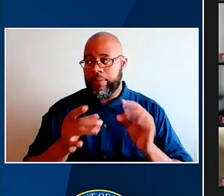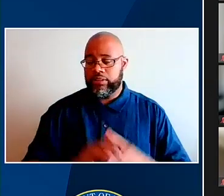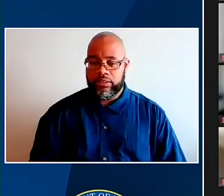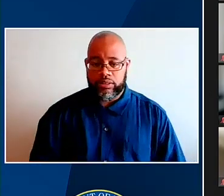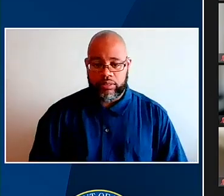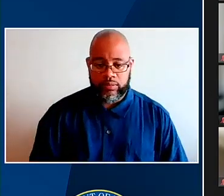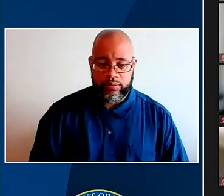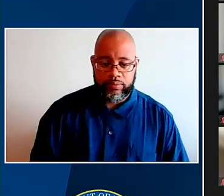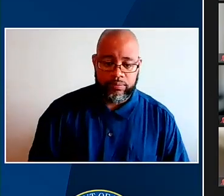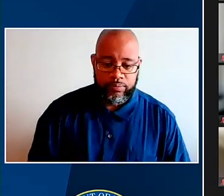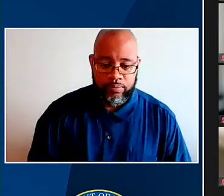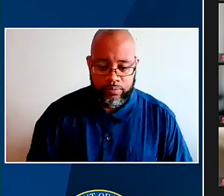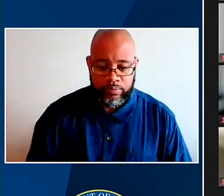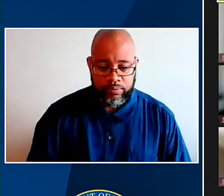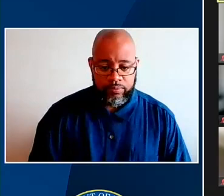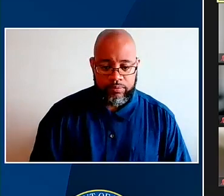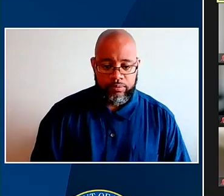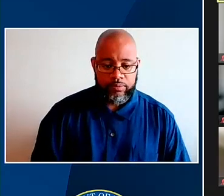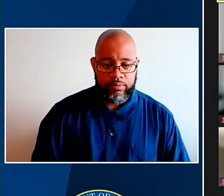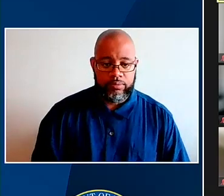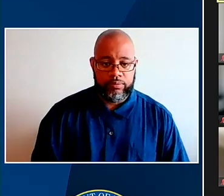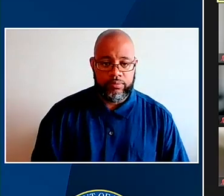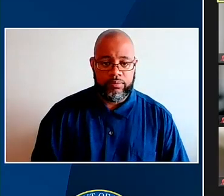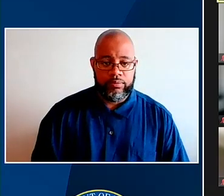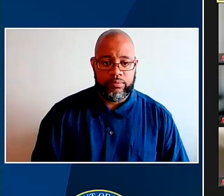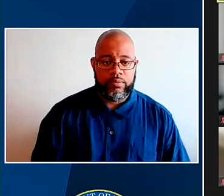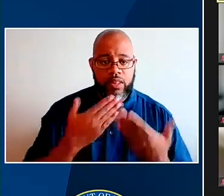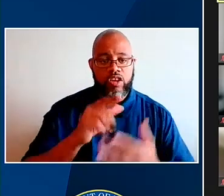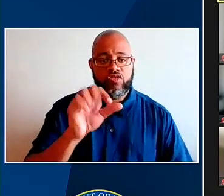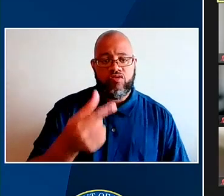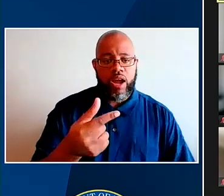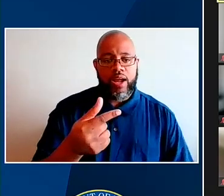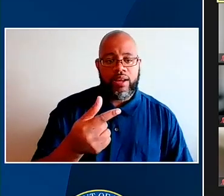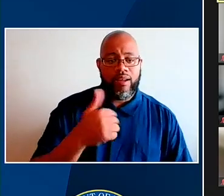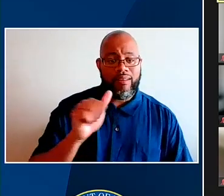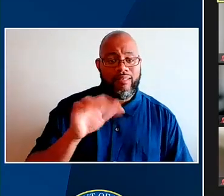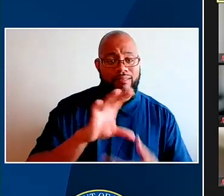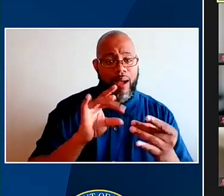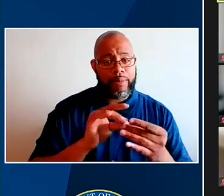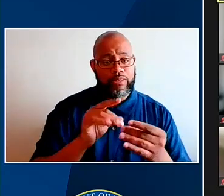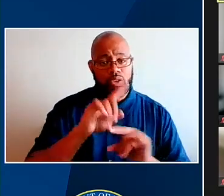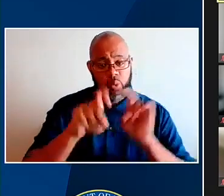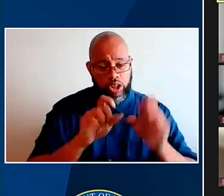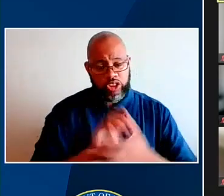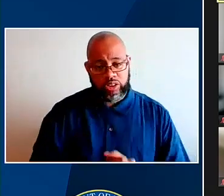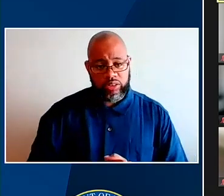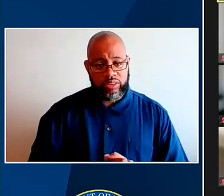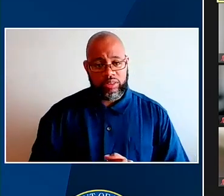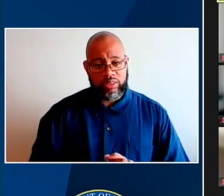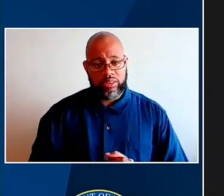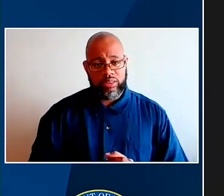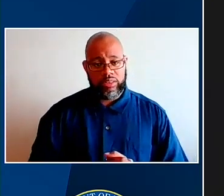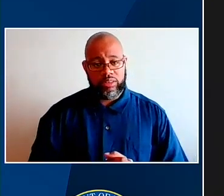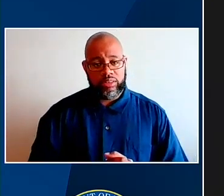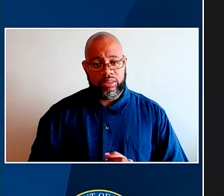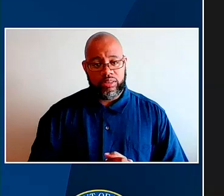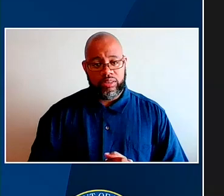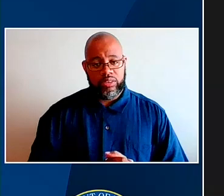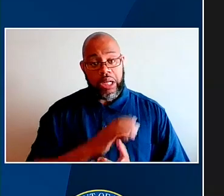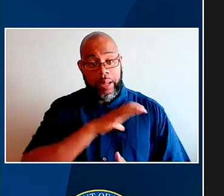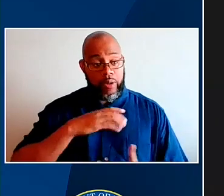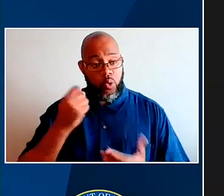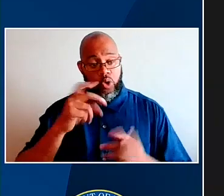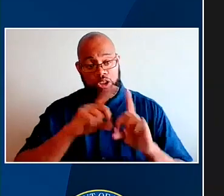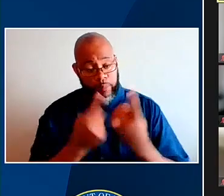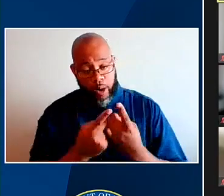on. Thank you, Greg. Any comments or questions for the committee or the